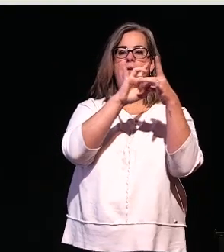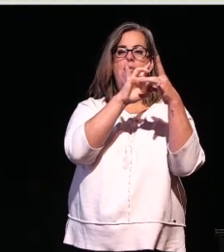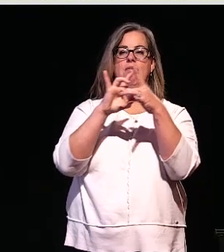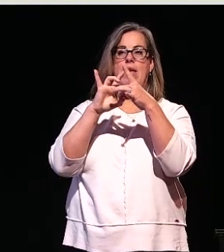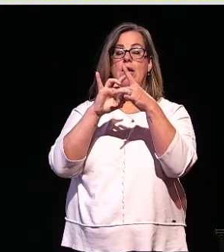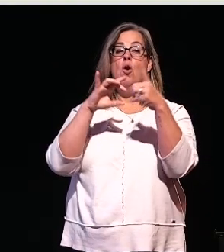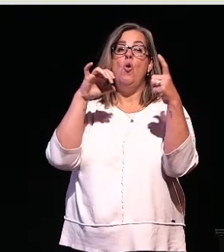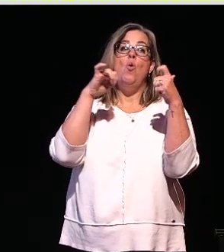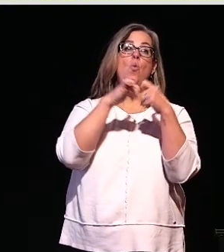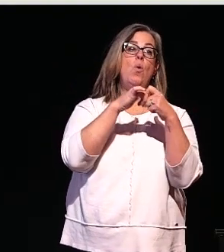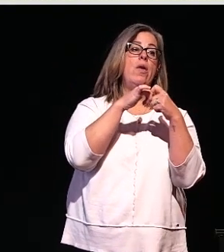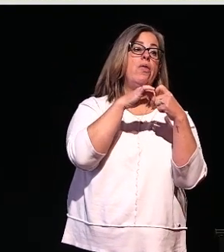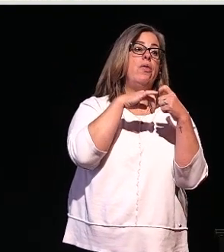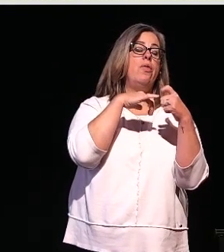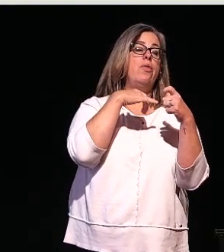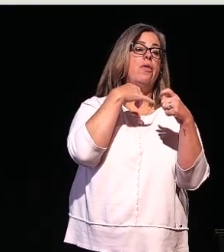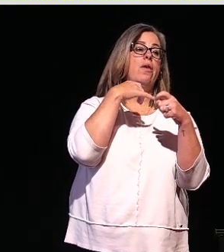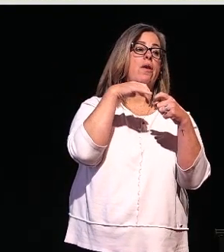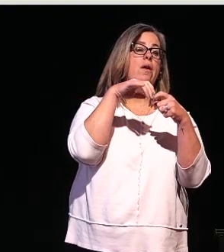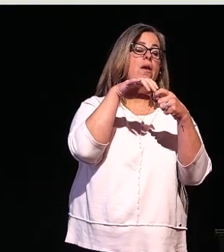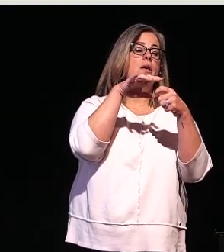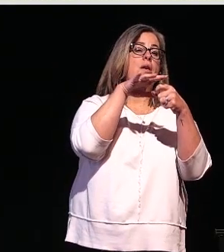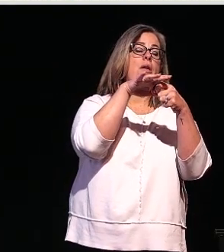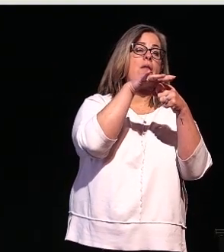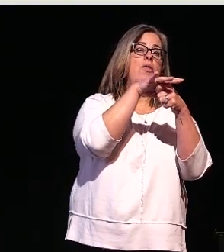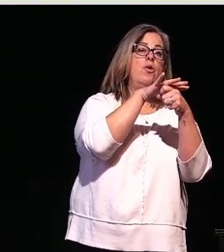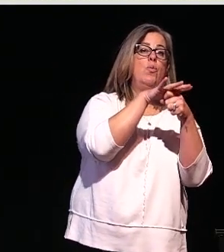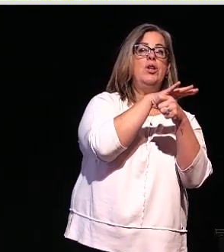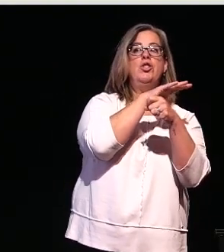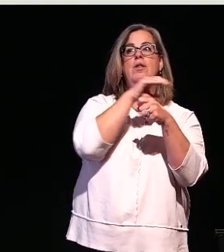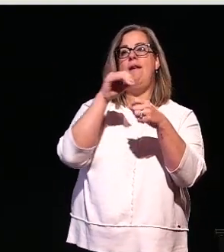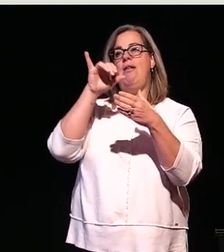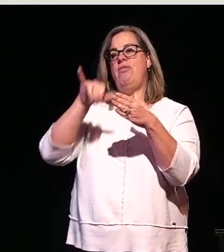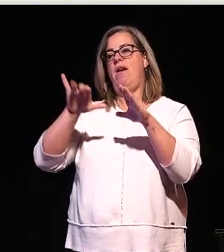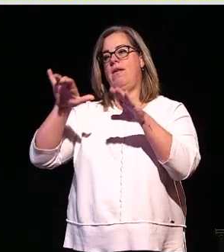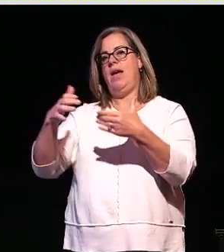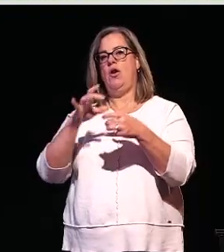this very vibrant global category. Thank you. I look forward to taking your questions.